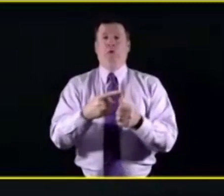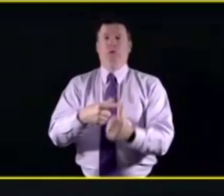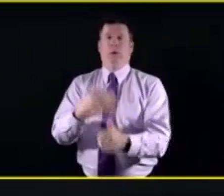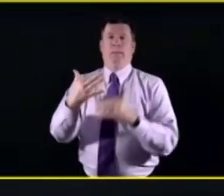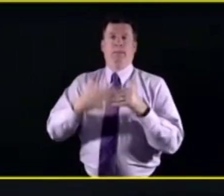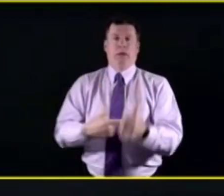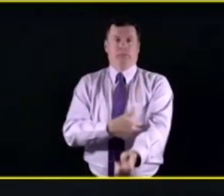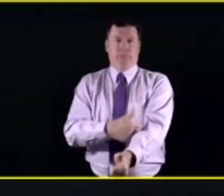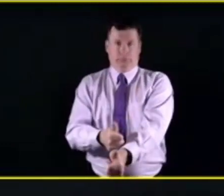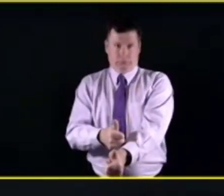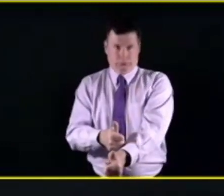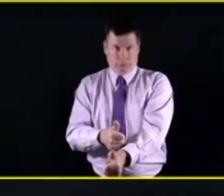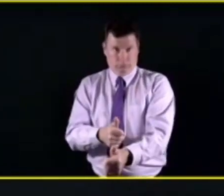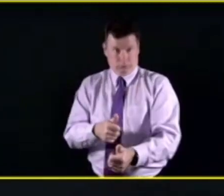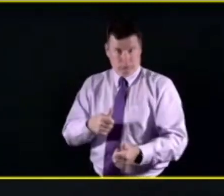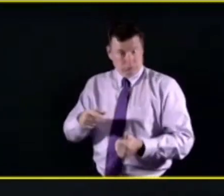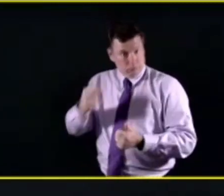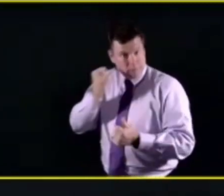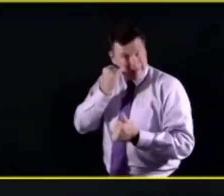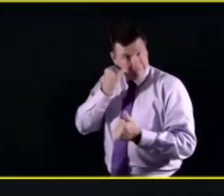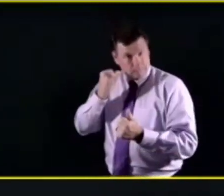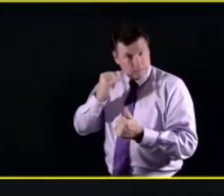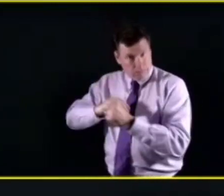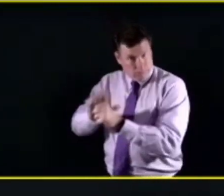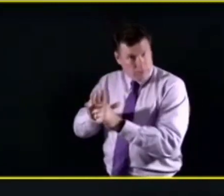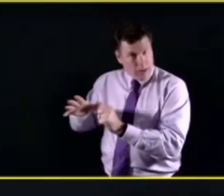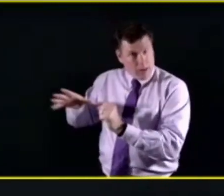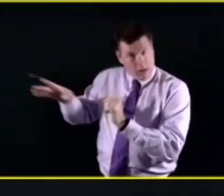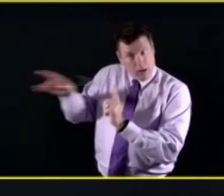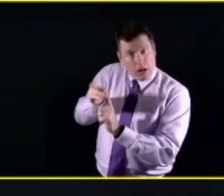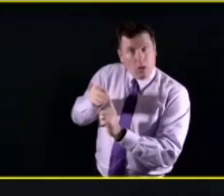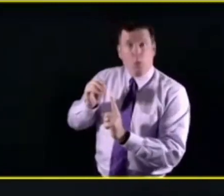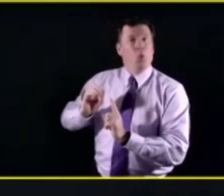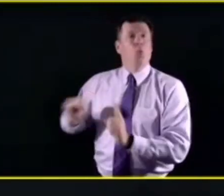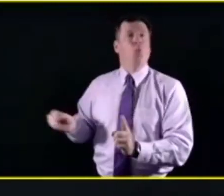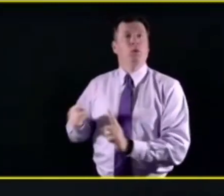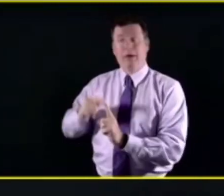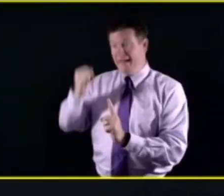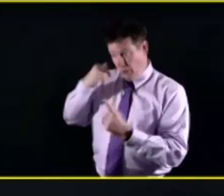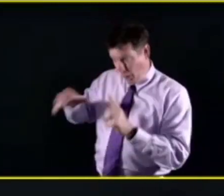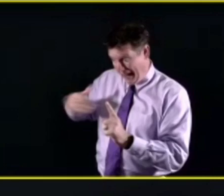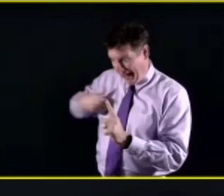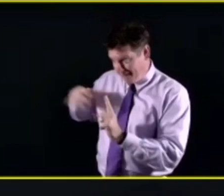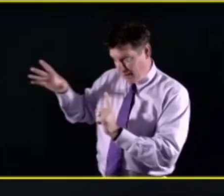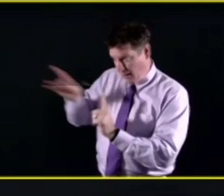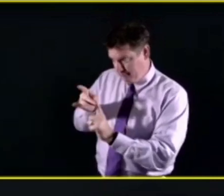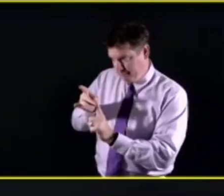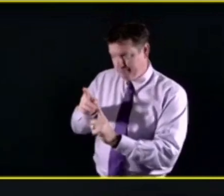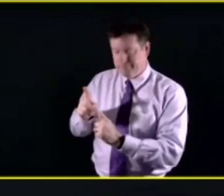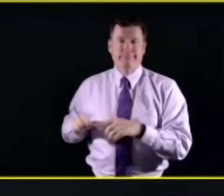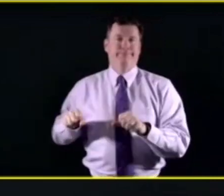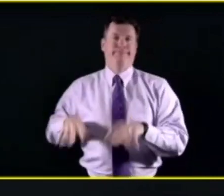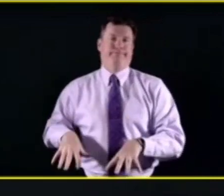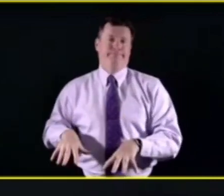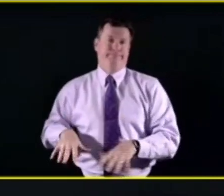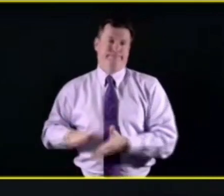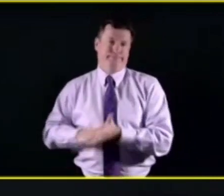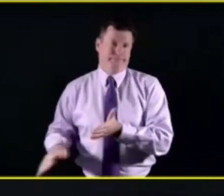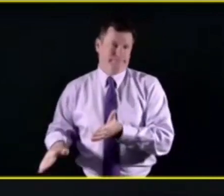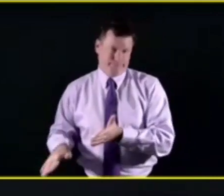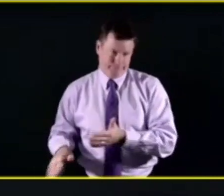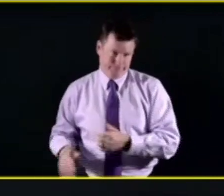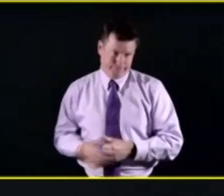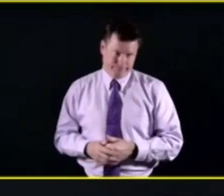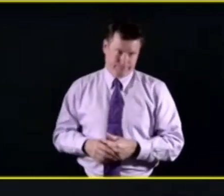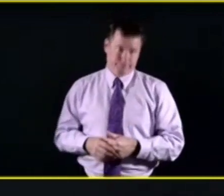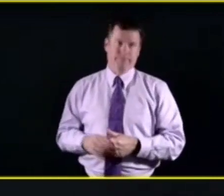want to use that. It would complicate interpretation. Then you would have some samples taken for some